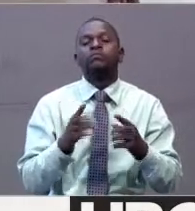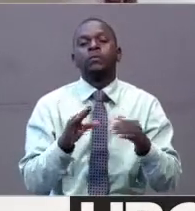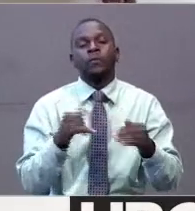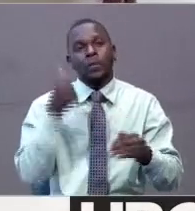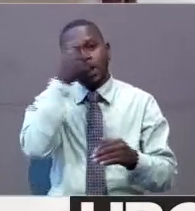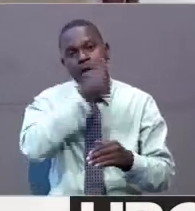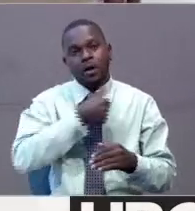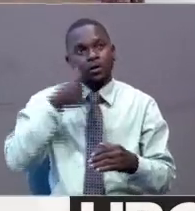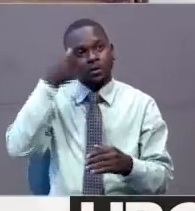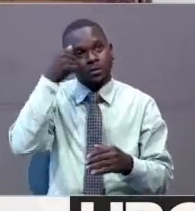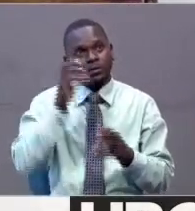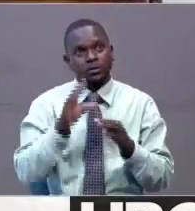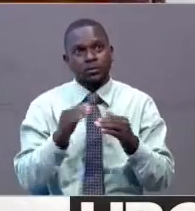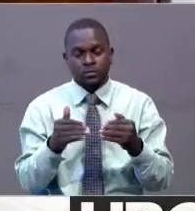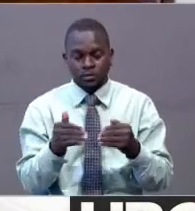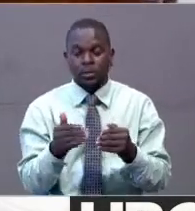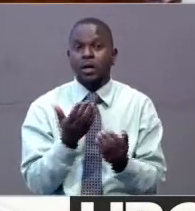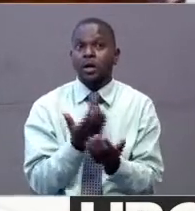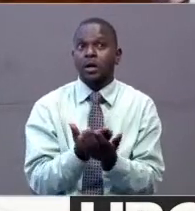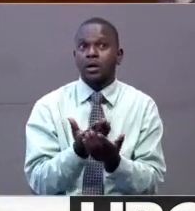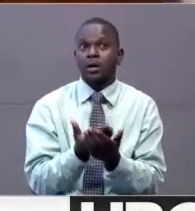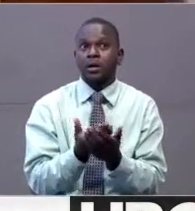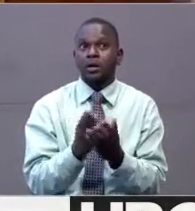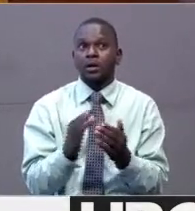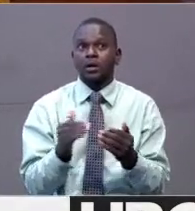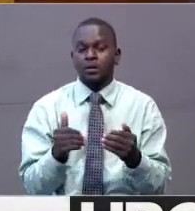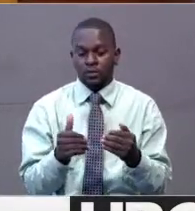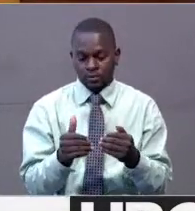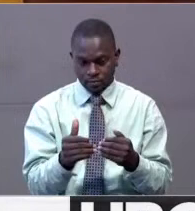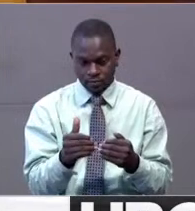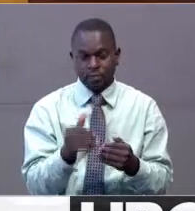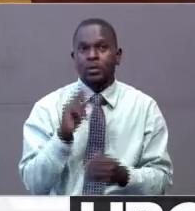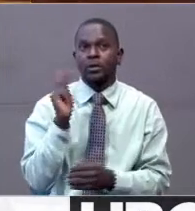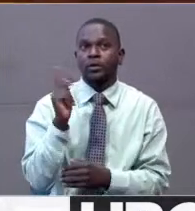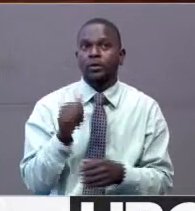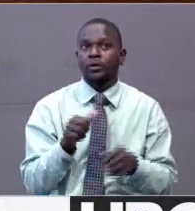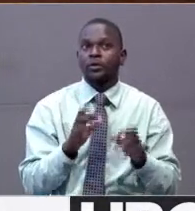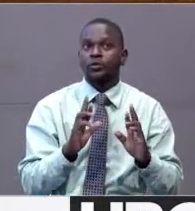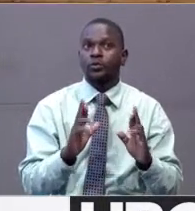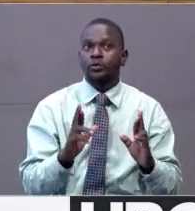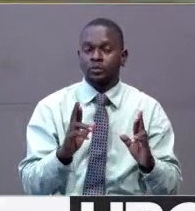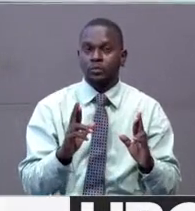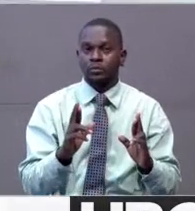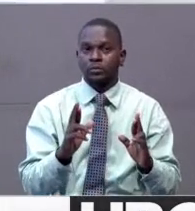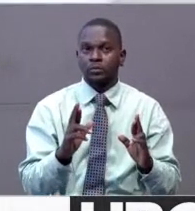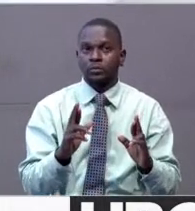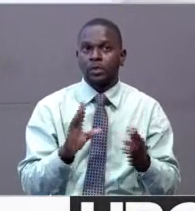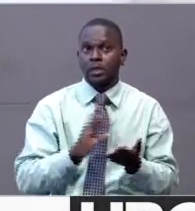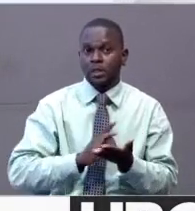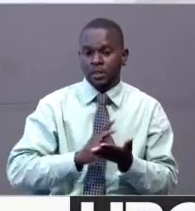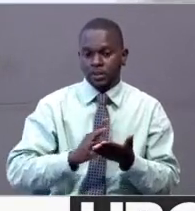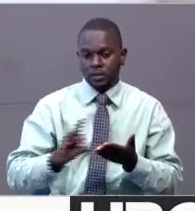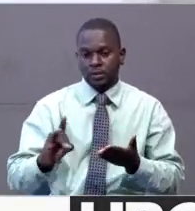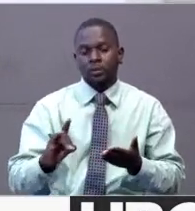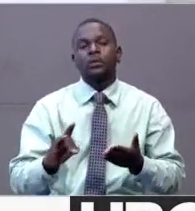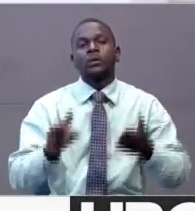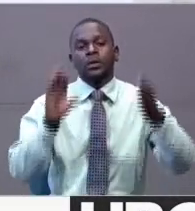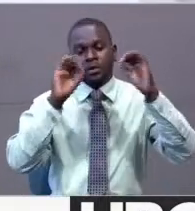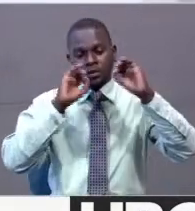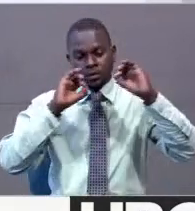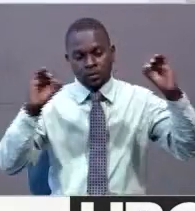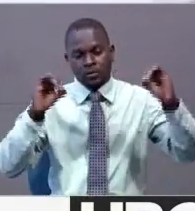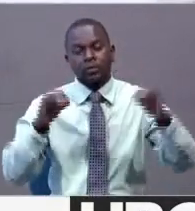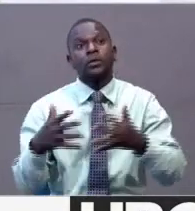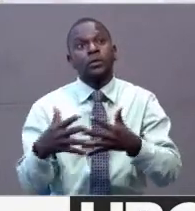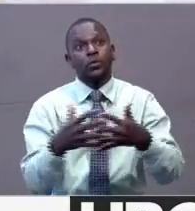although there appeared to be no headway on Kenya's hopes on a trade deal. Biden announced that the